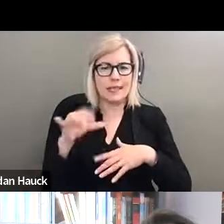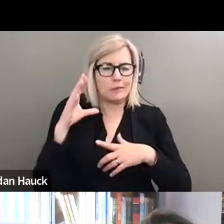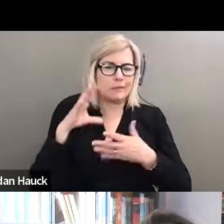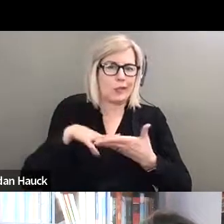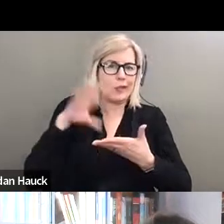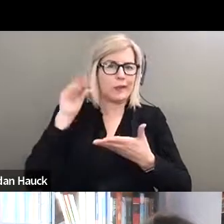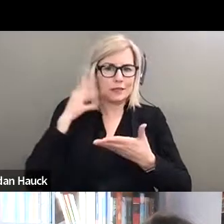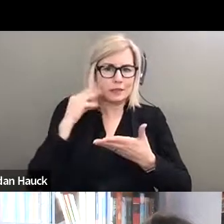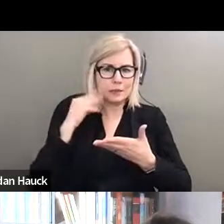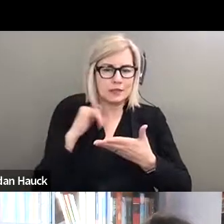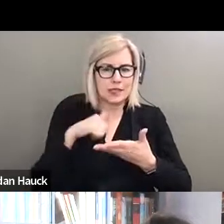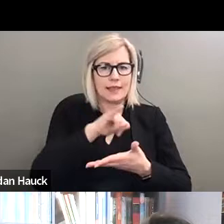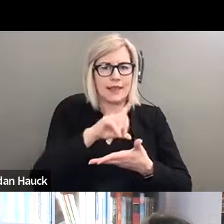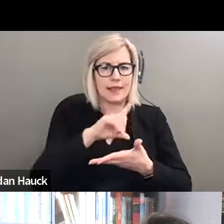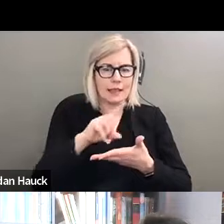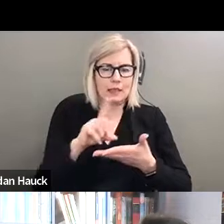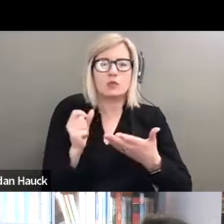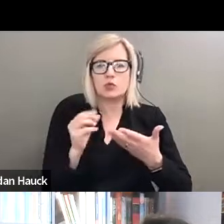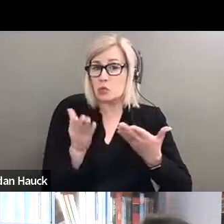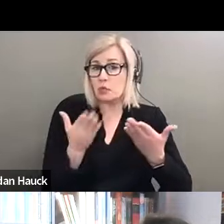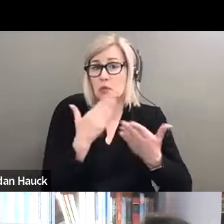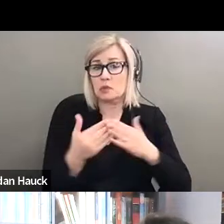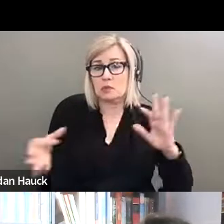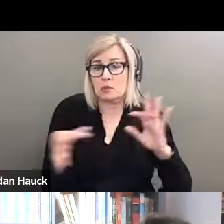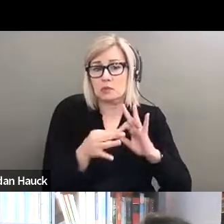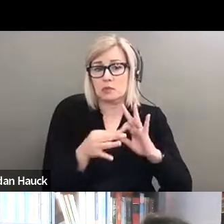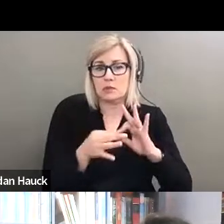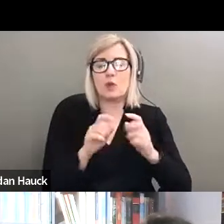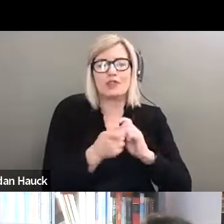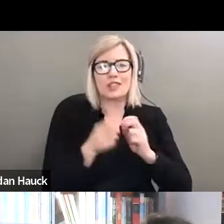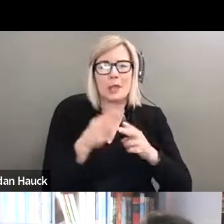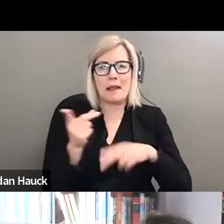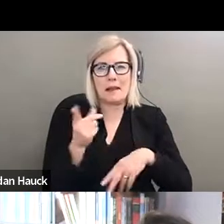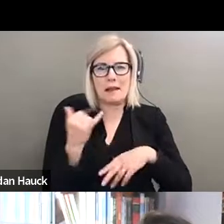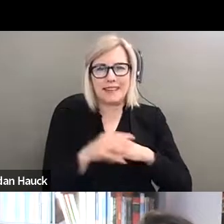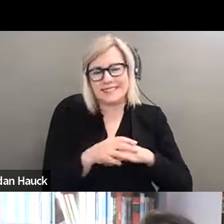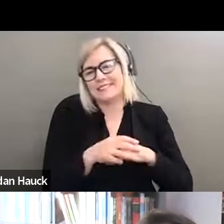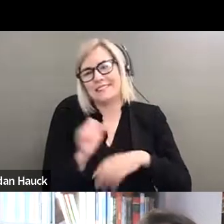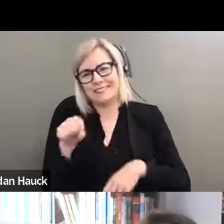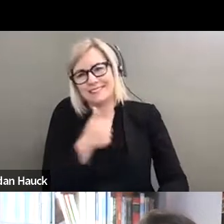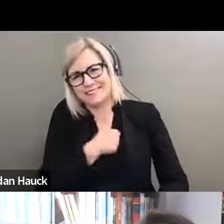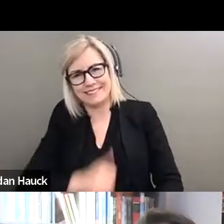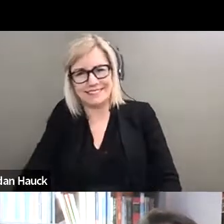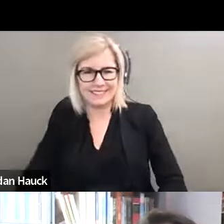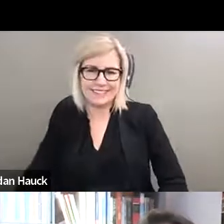they did. So it would be great to connect you. Oh, you changed your name. yeah, sorry.